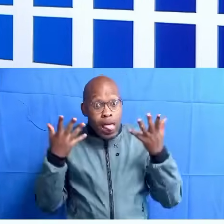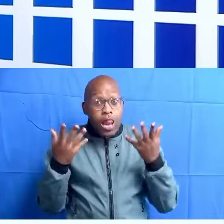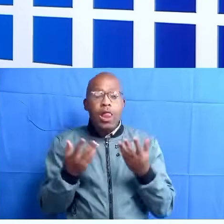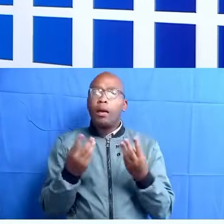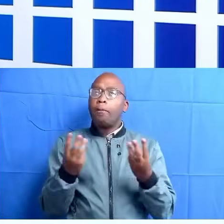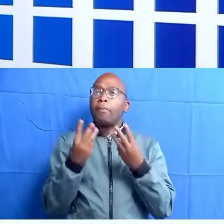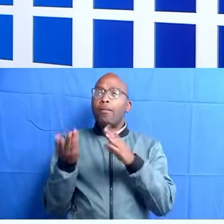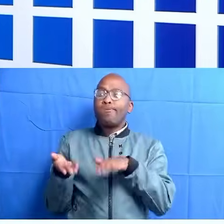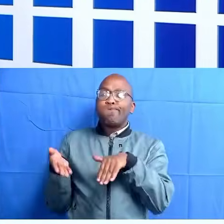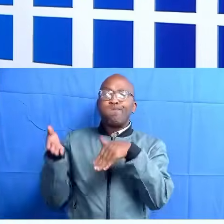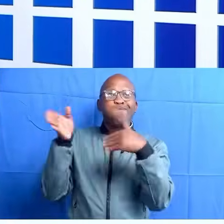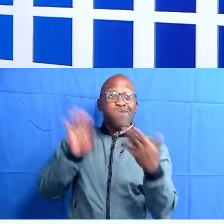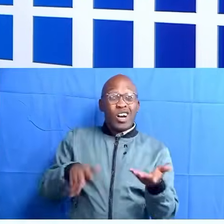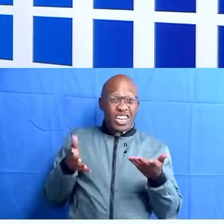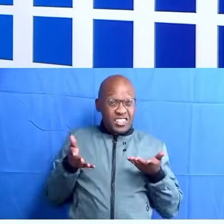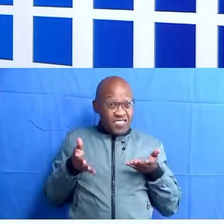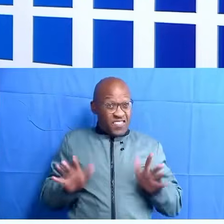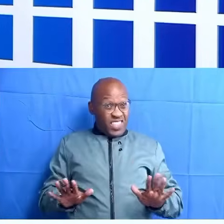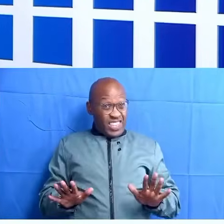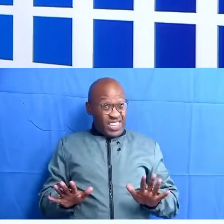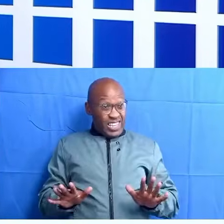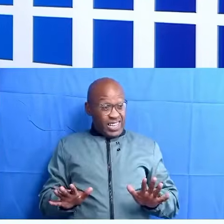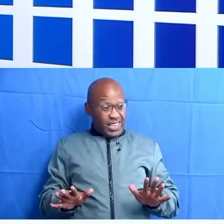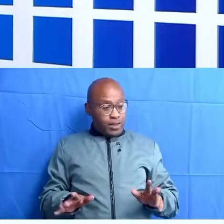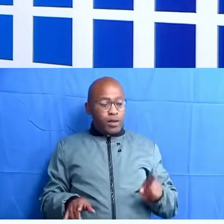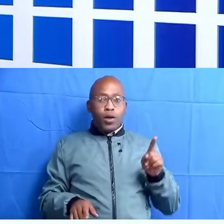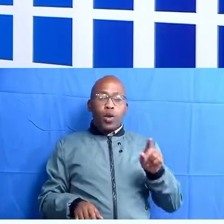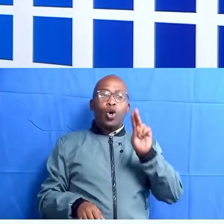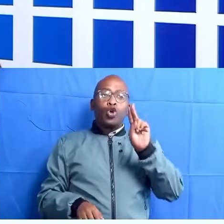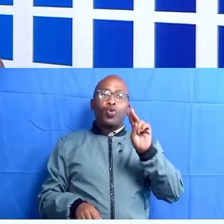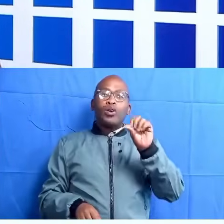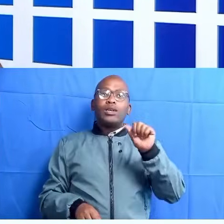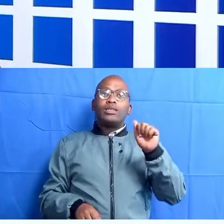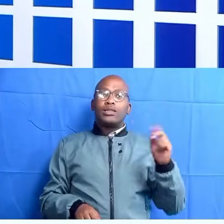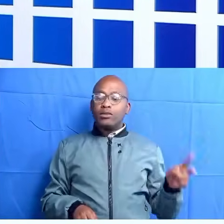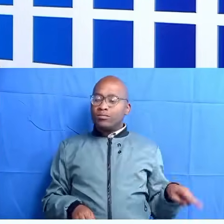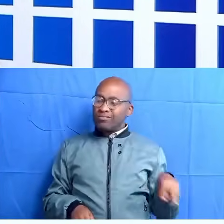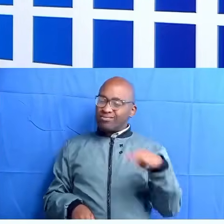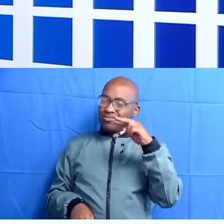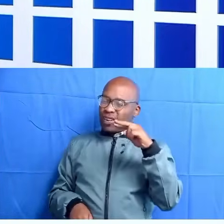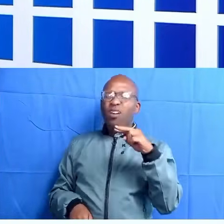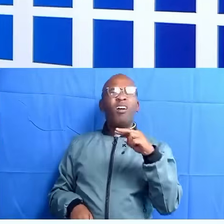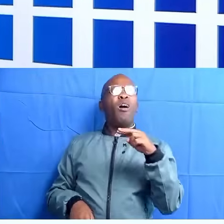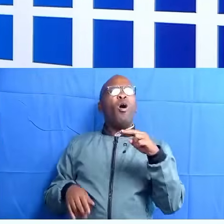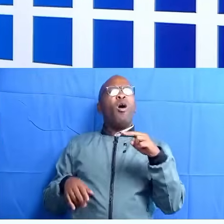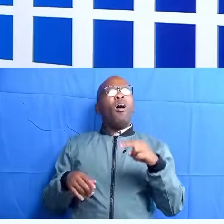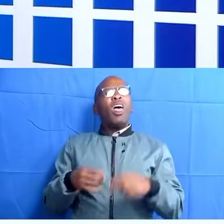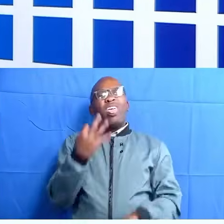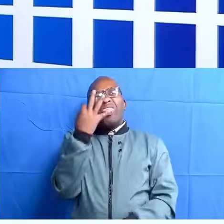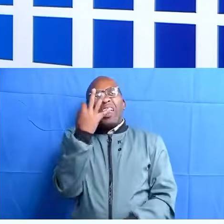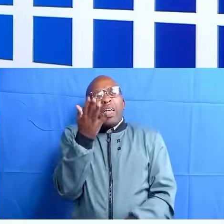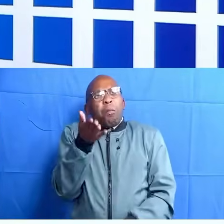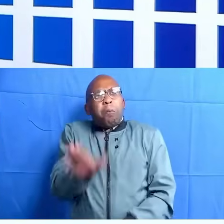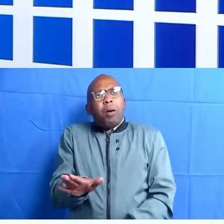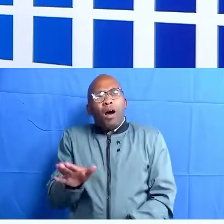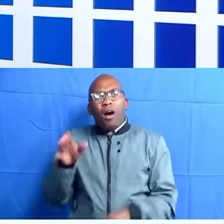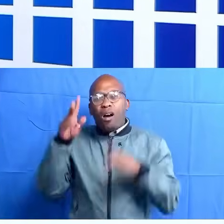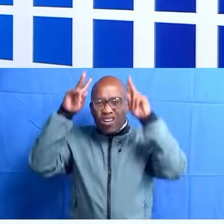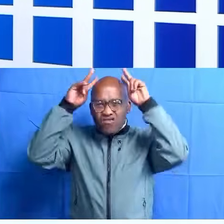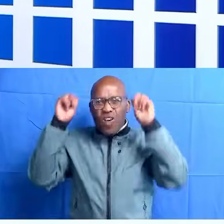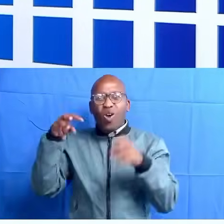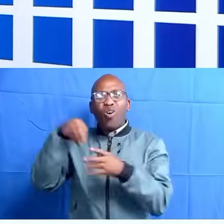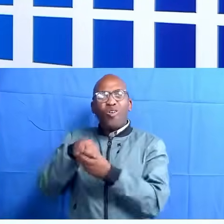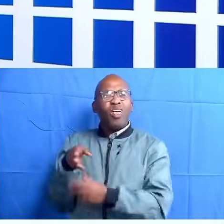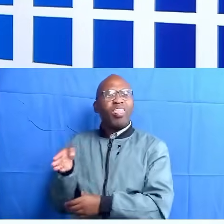was only discovered that there were only 3 Viet Congs. So you can see there that the